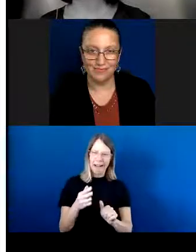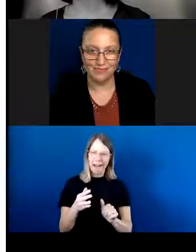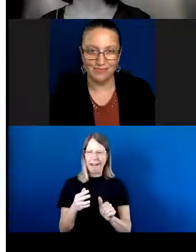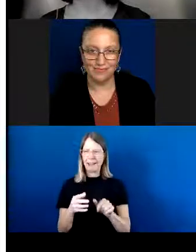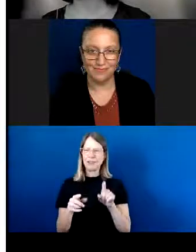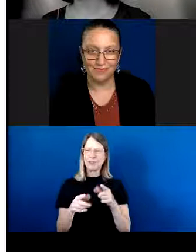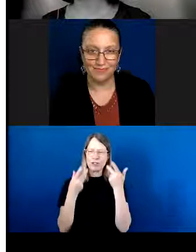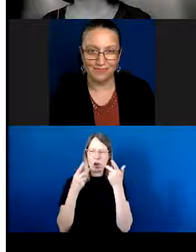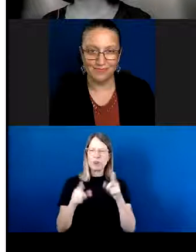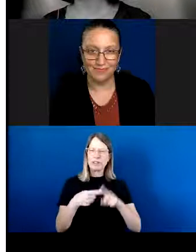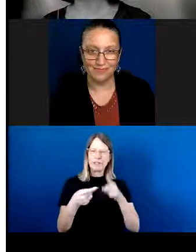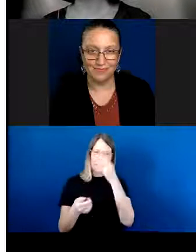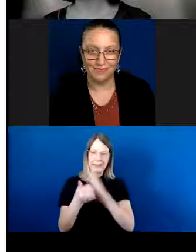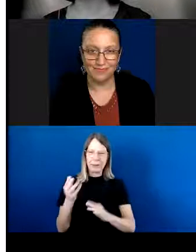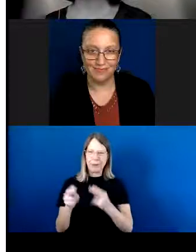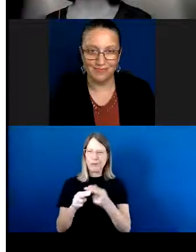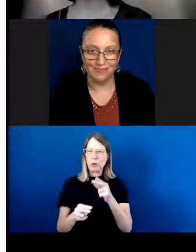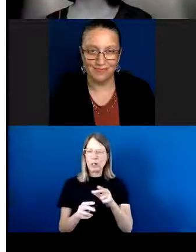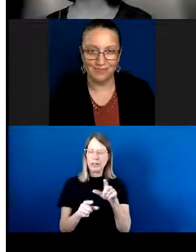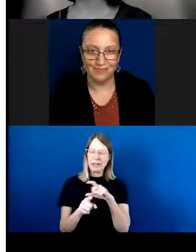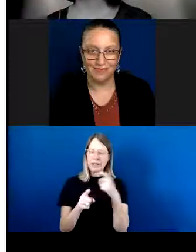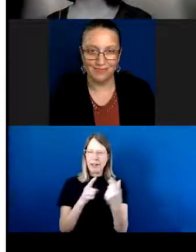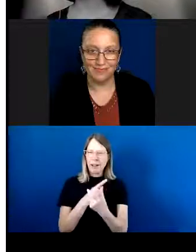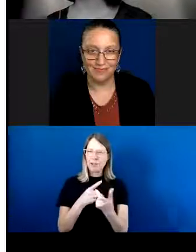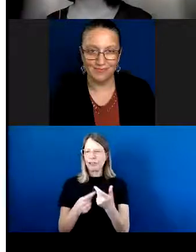of race, culture, social class, and histories.